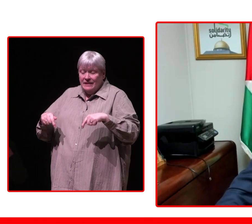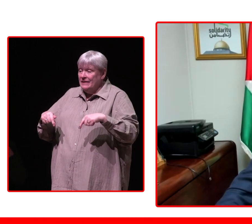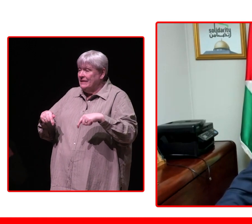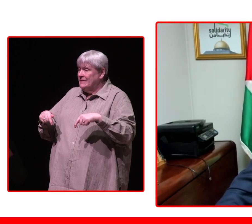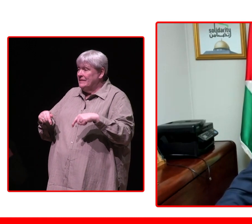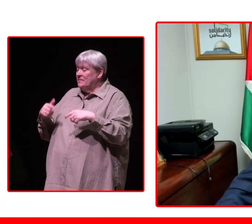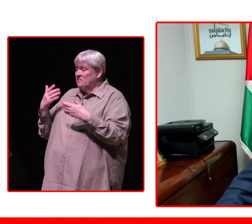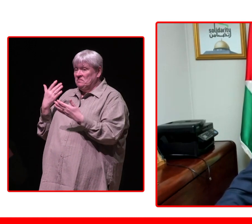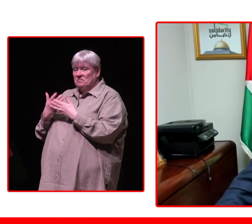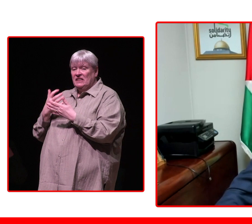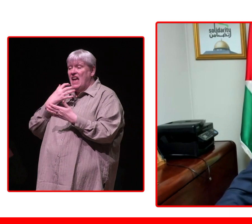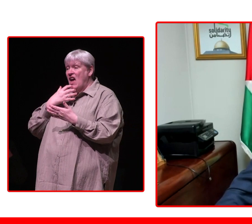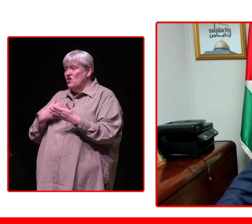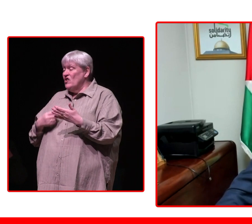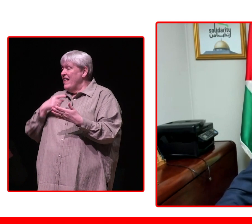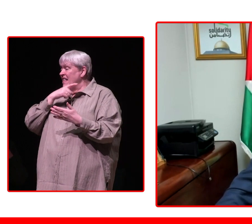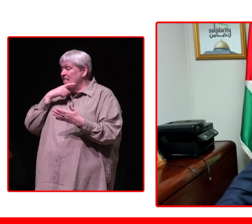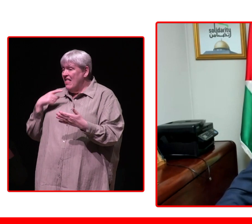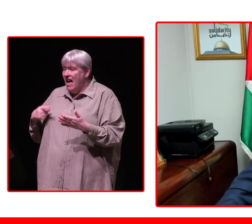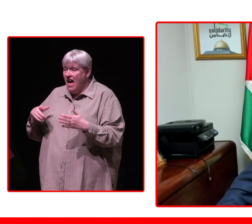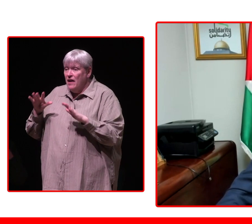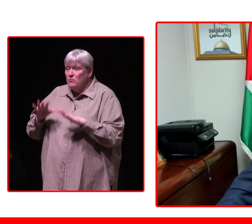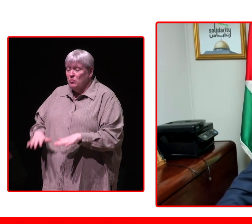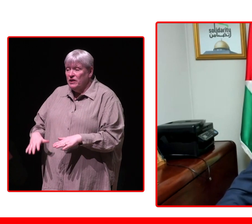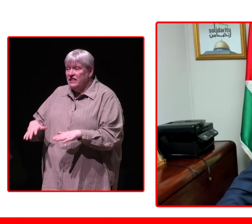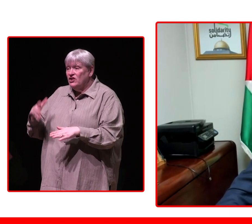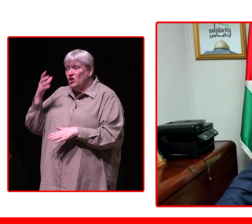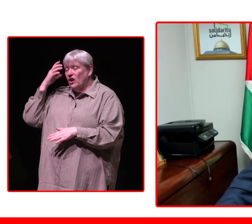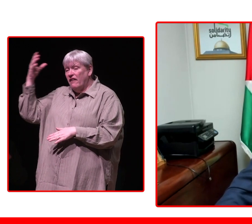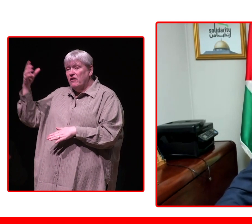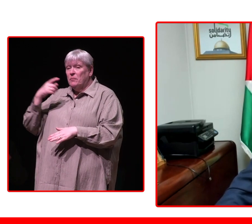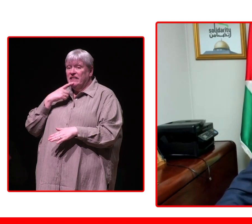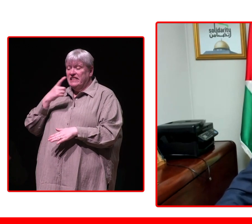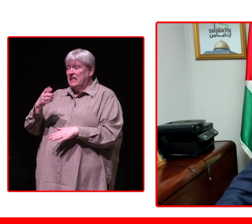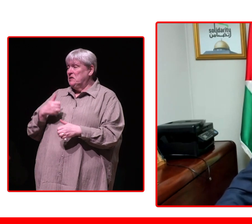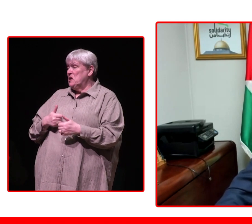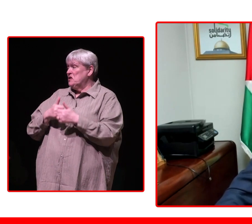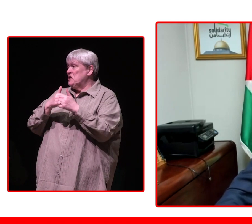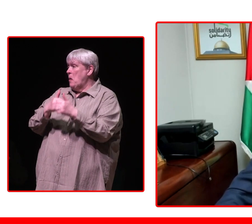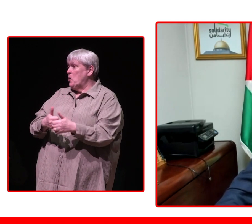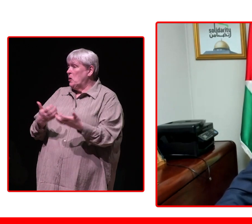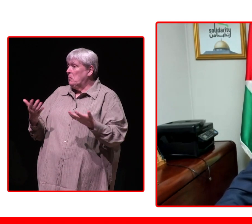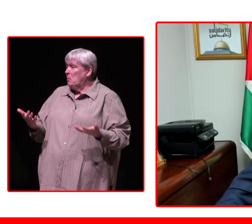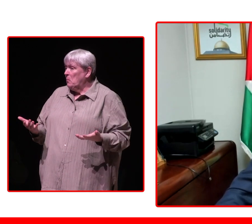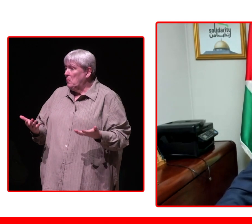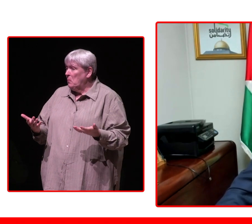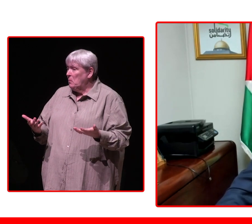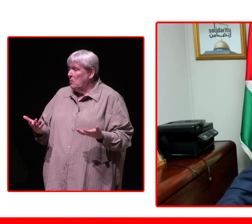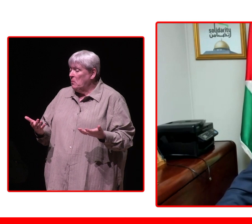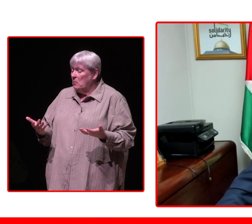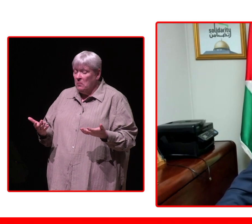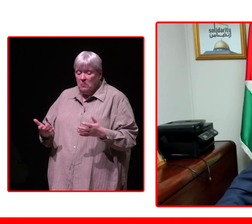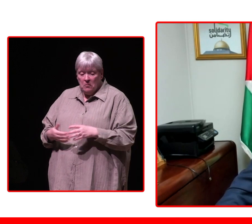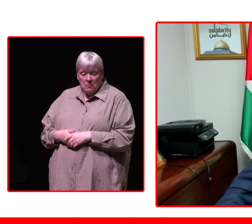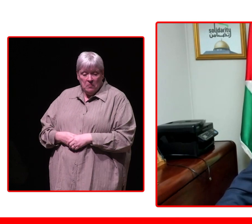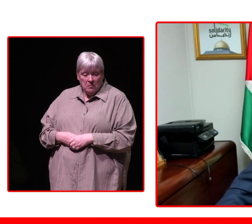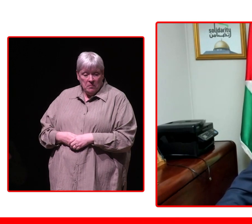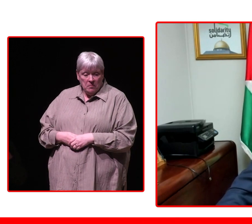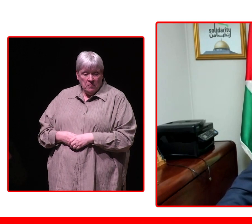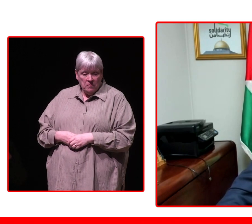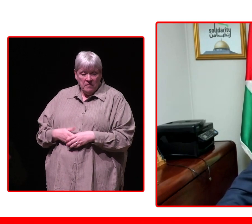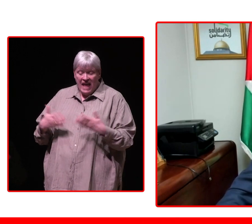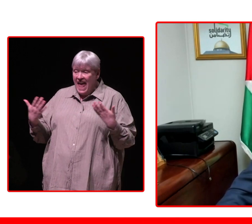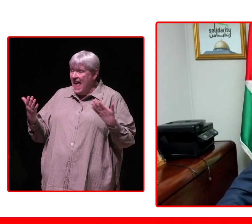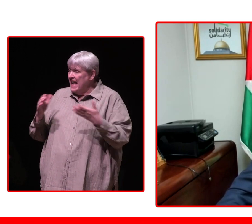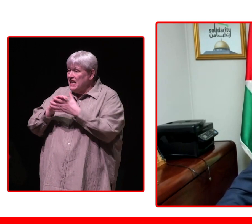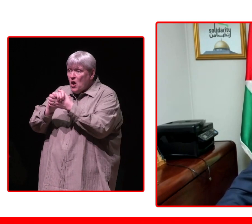Israeli allegations, the British government has decided to suspend funding for this vital humanitarian relief agency. Is there any hope,